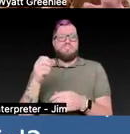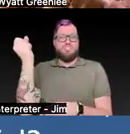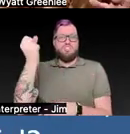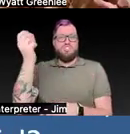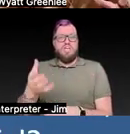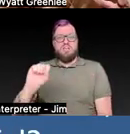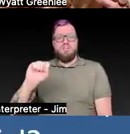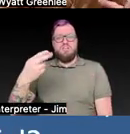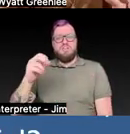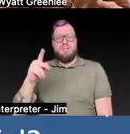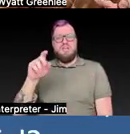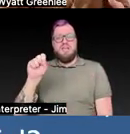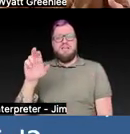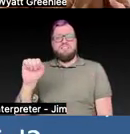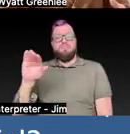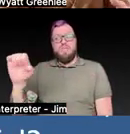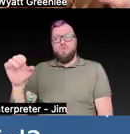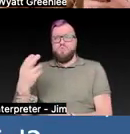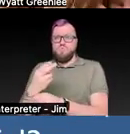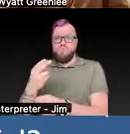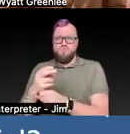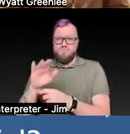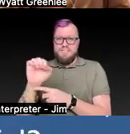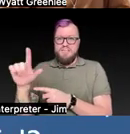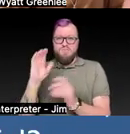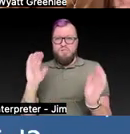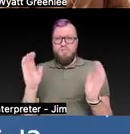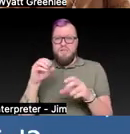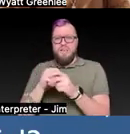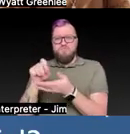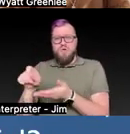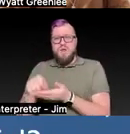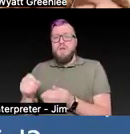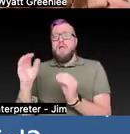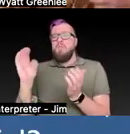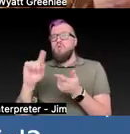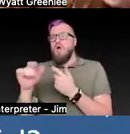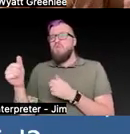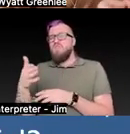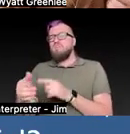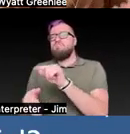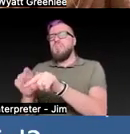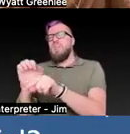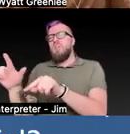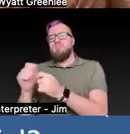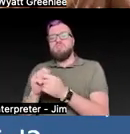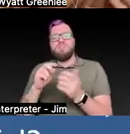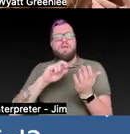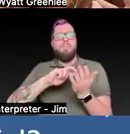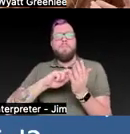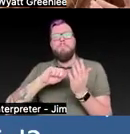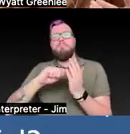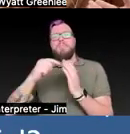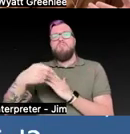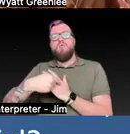Shakespeare mentions eels in his writing more than any other fish, and always as a metaphor. They're always a metaphor for something else.